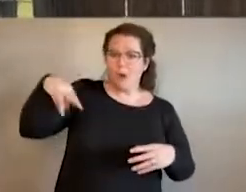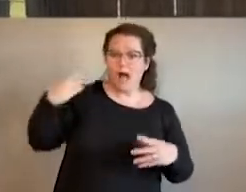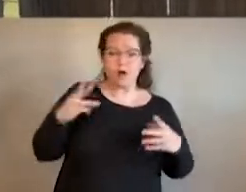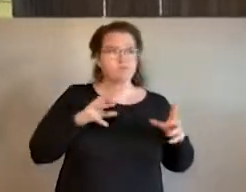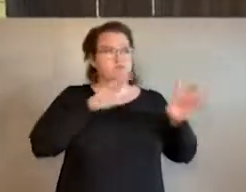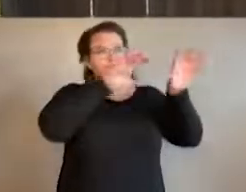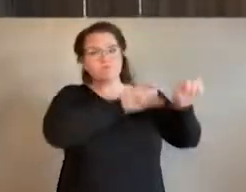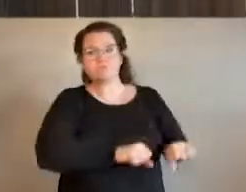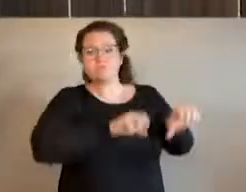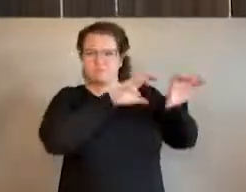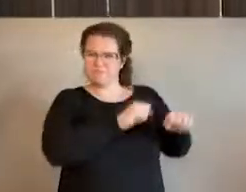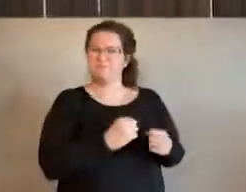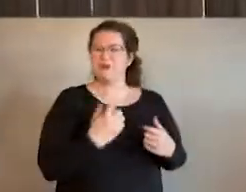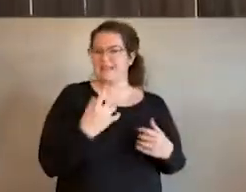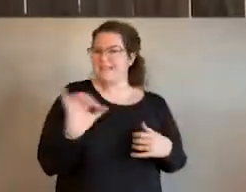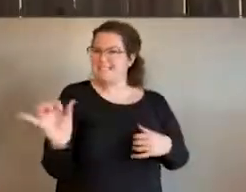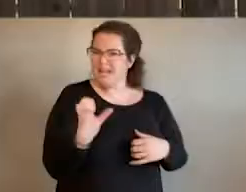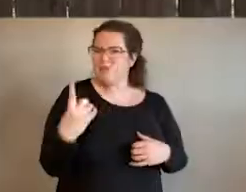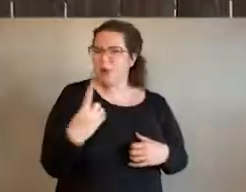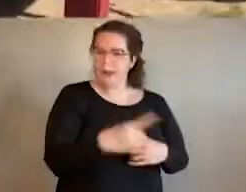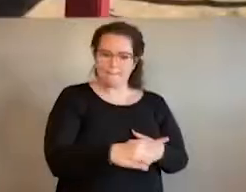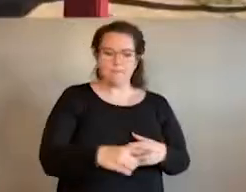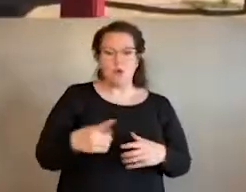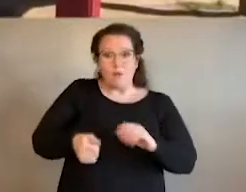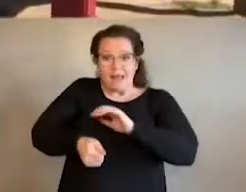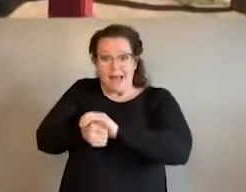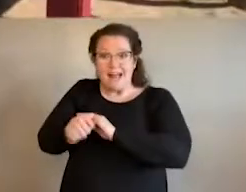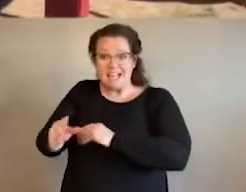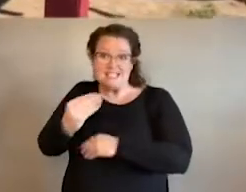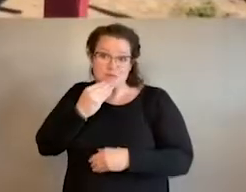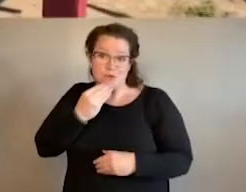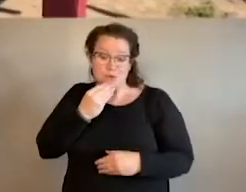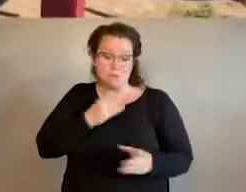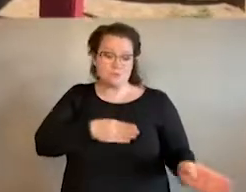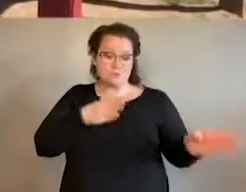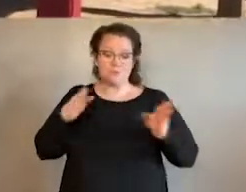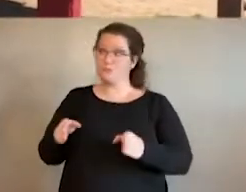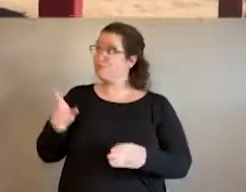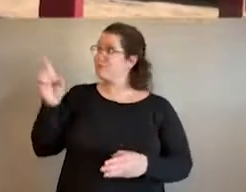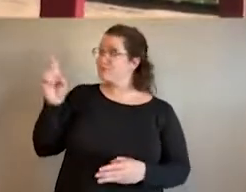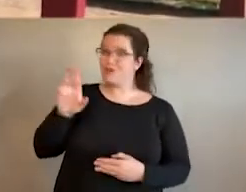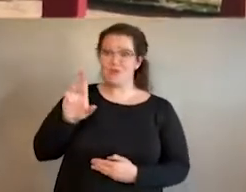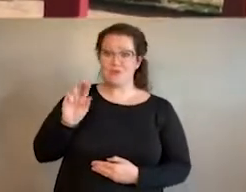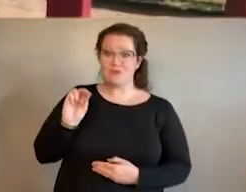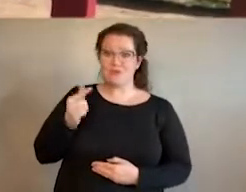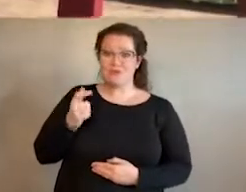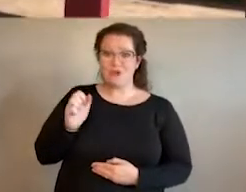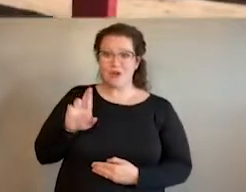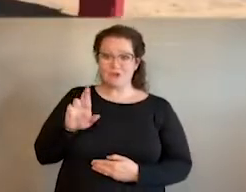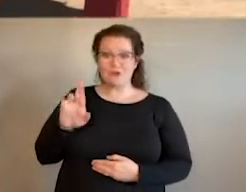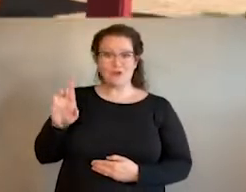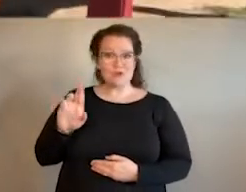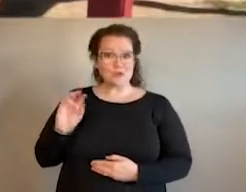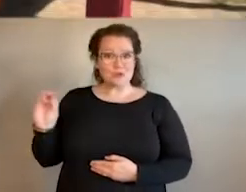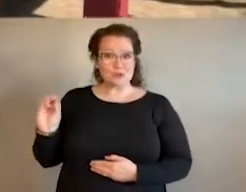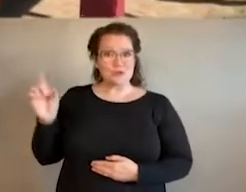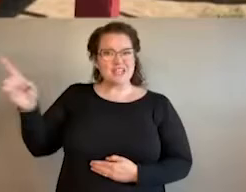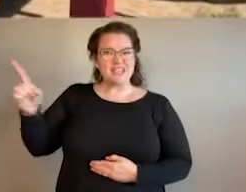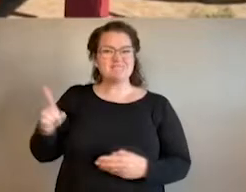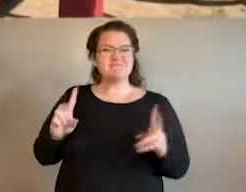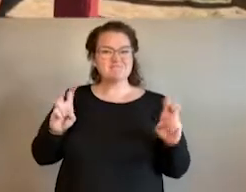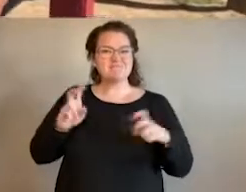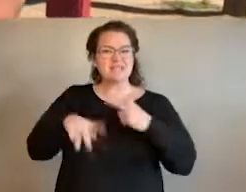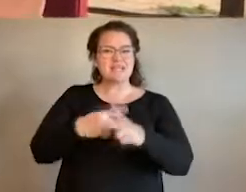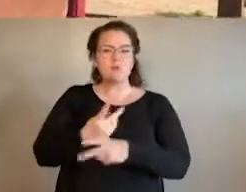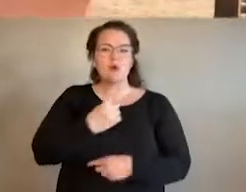to hide his food around so he has to hunt for it. Roger Roo. Roger Roo is a red kangaroo. He's about 8 months old